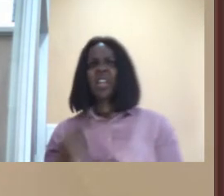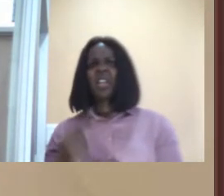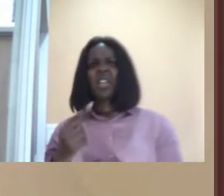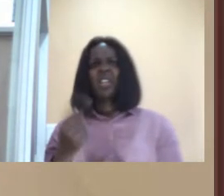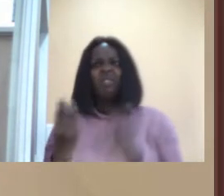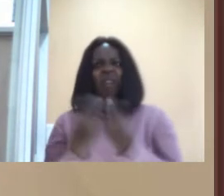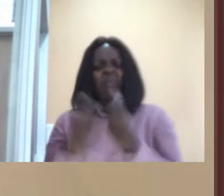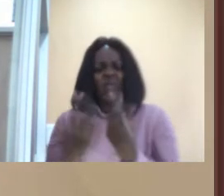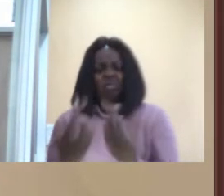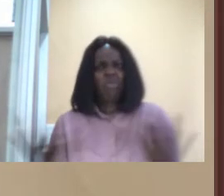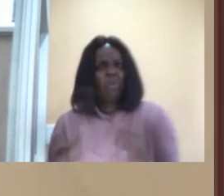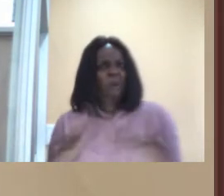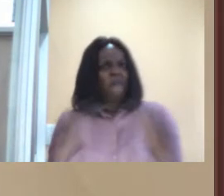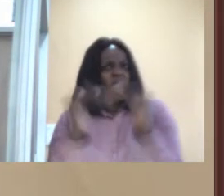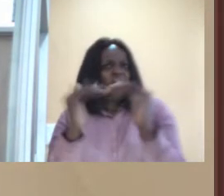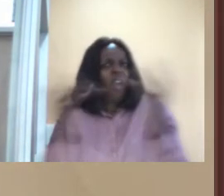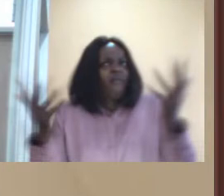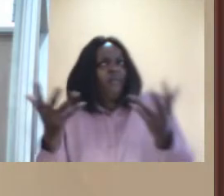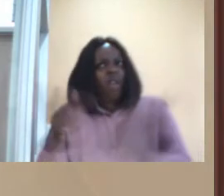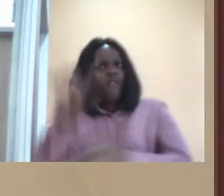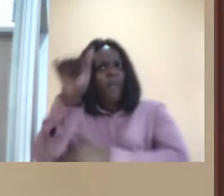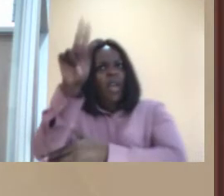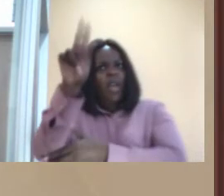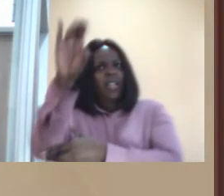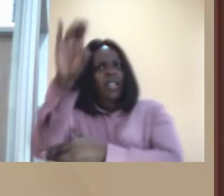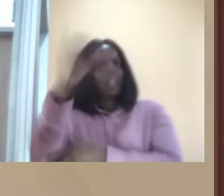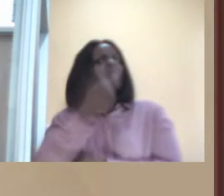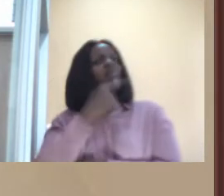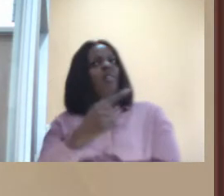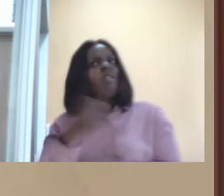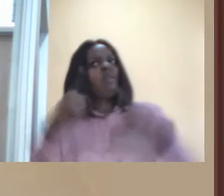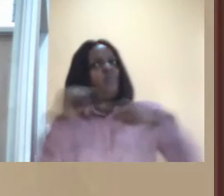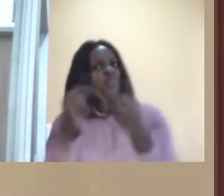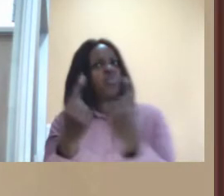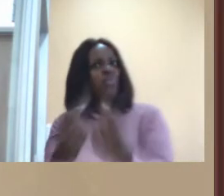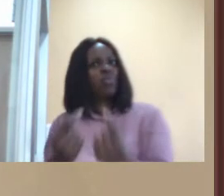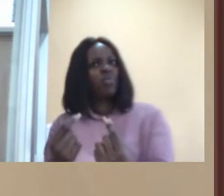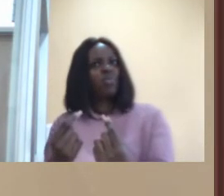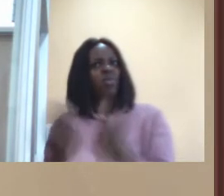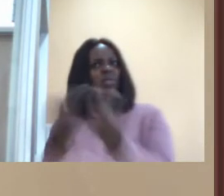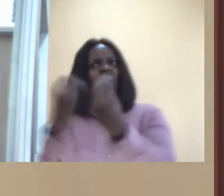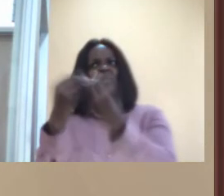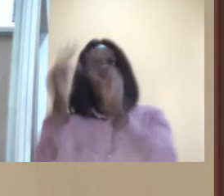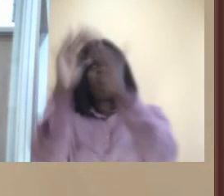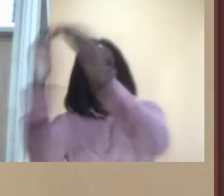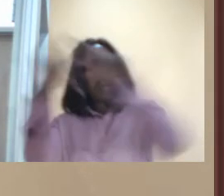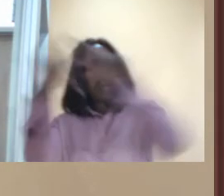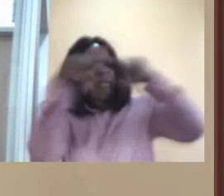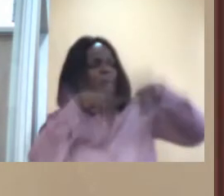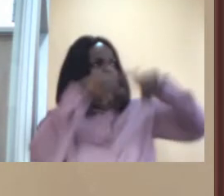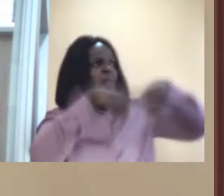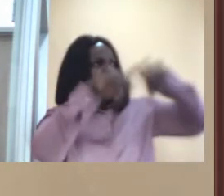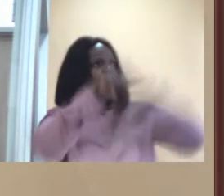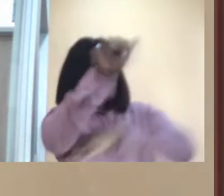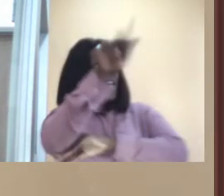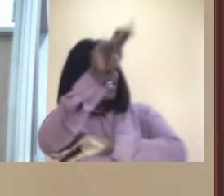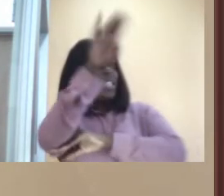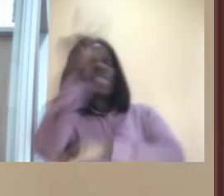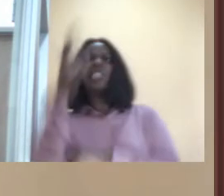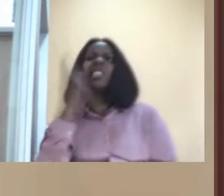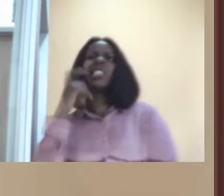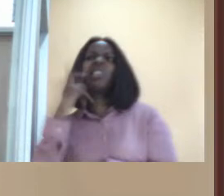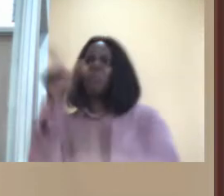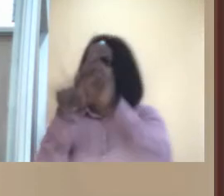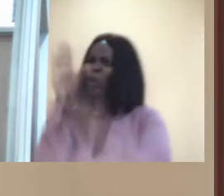of resources from the ANC and saying that we are creating a dependency society. It is easy for him, it's easy